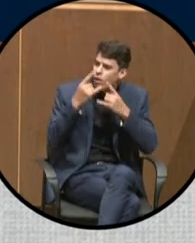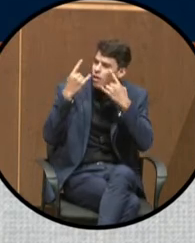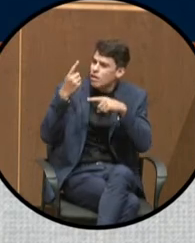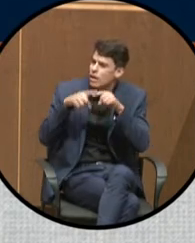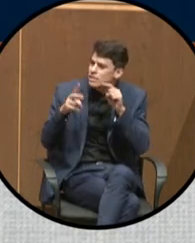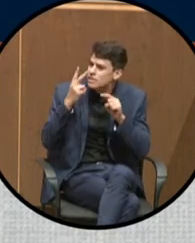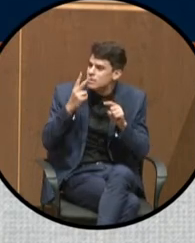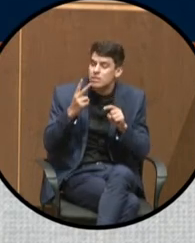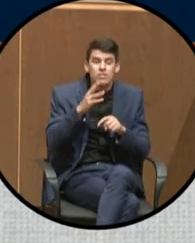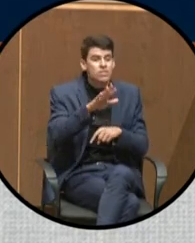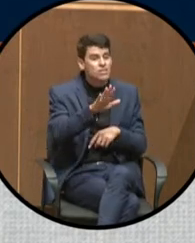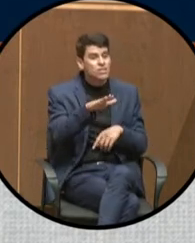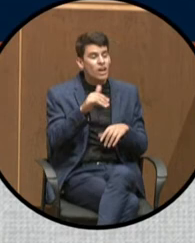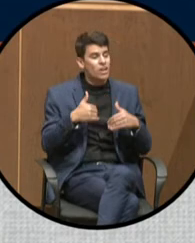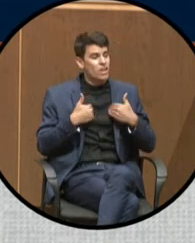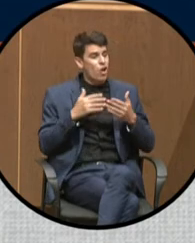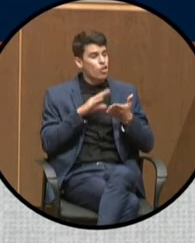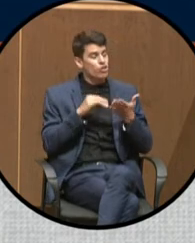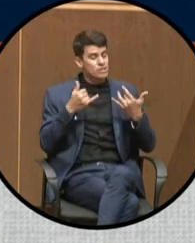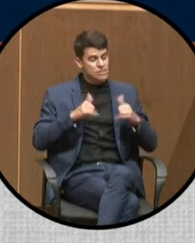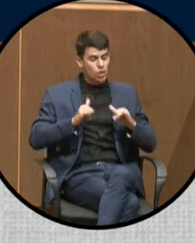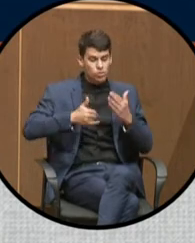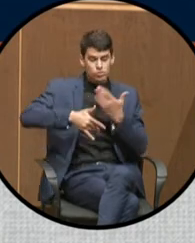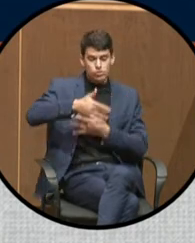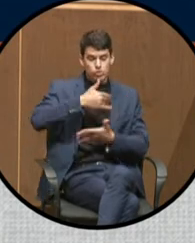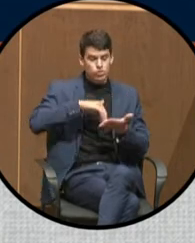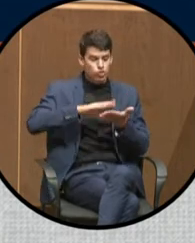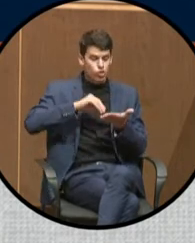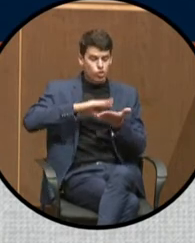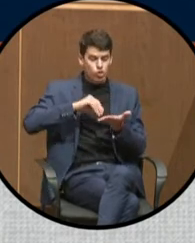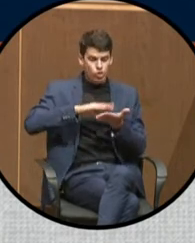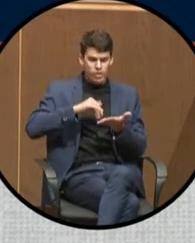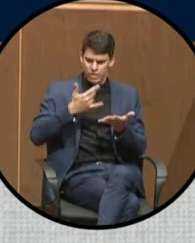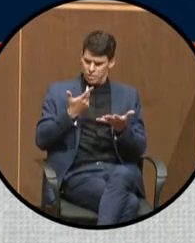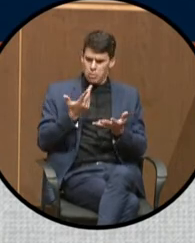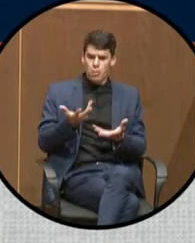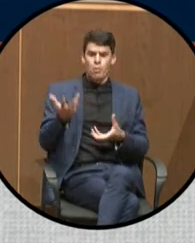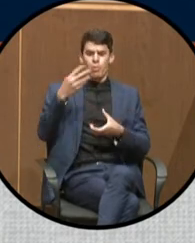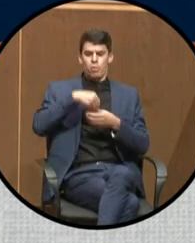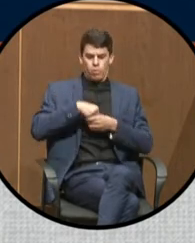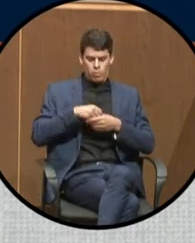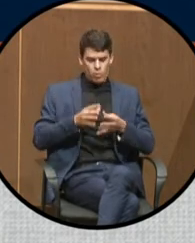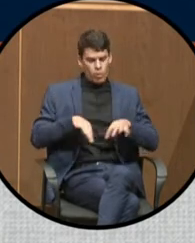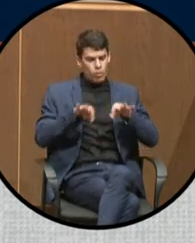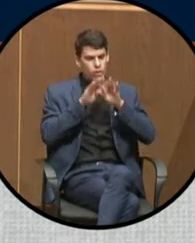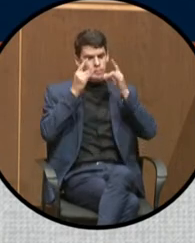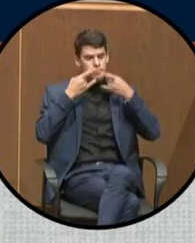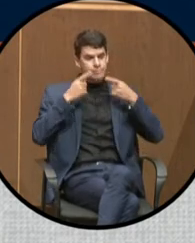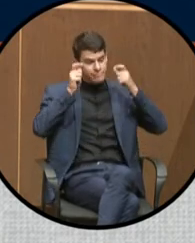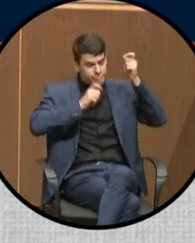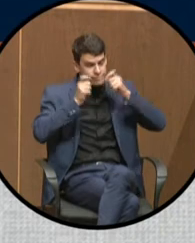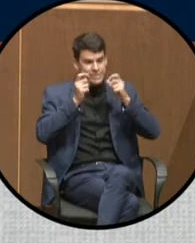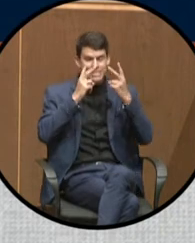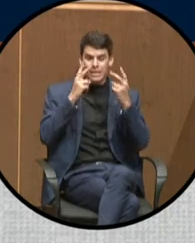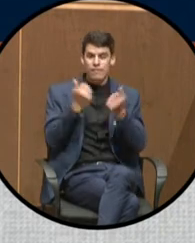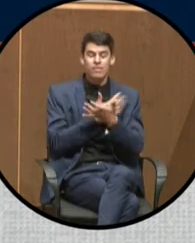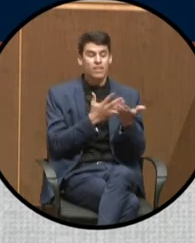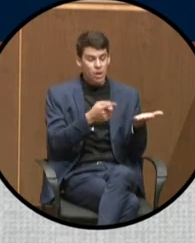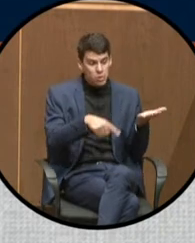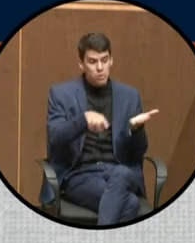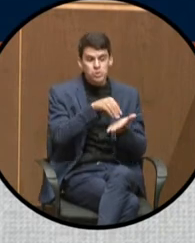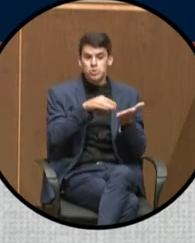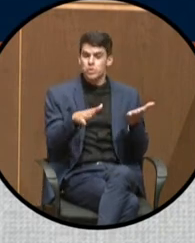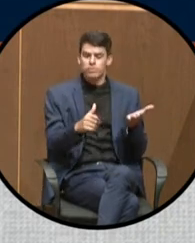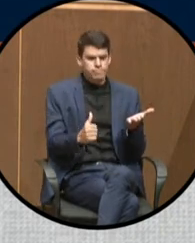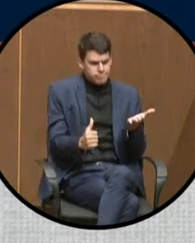social skills, and seeing facial cues from their peers is critical to their learning. There are students who cannot and will not wear